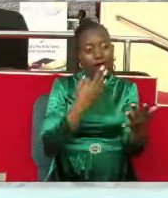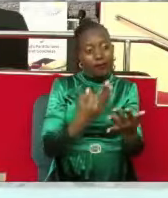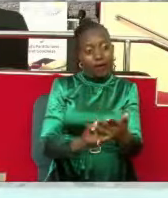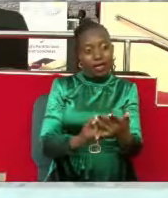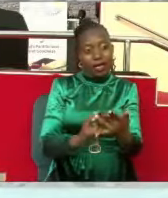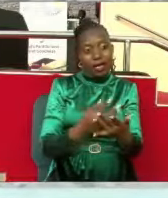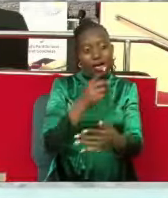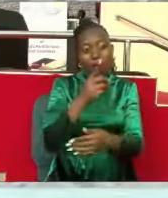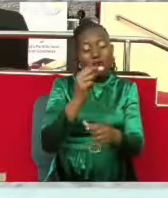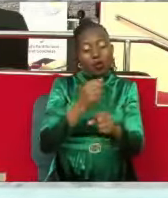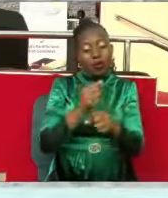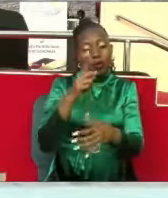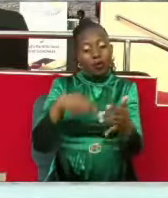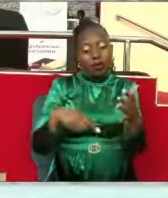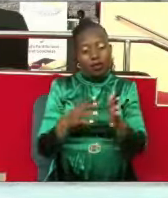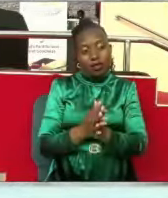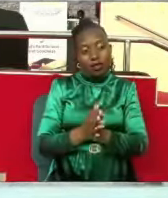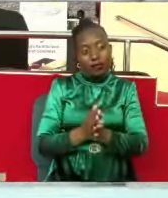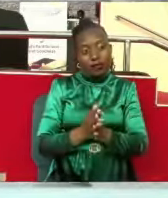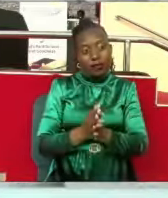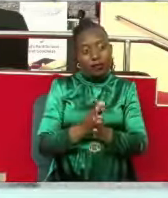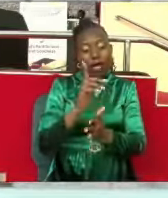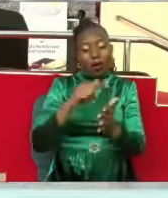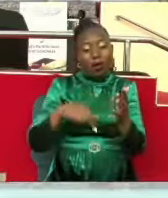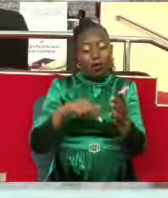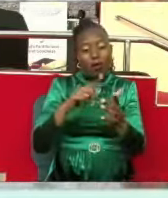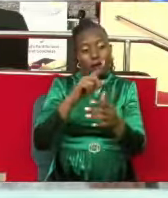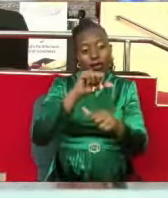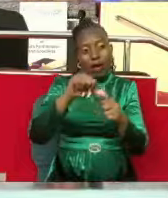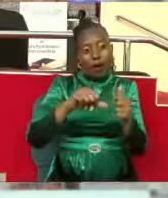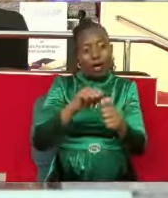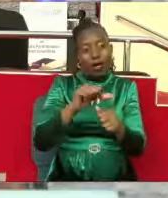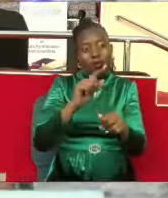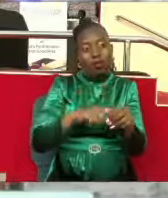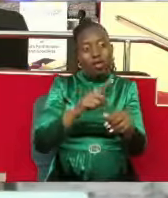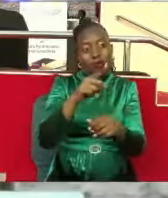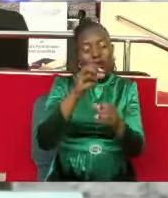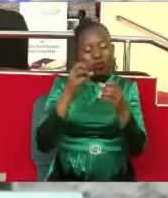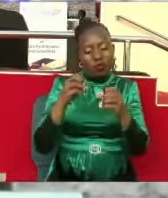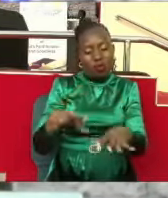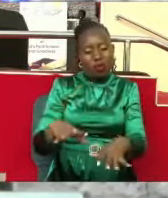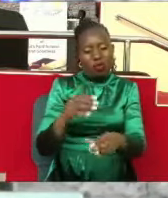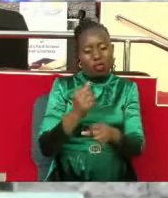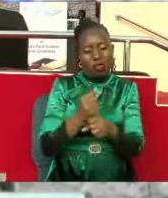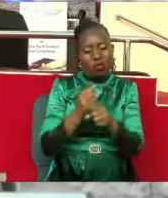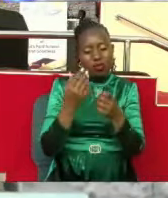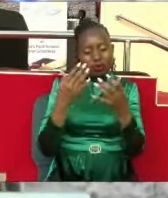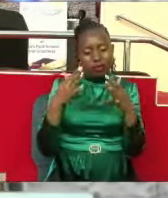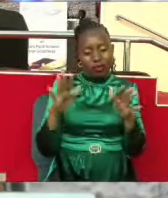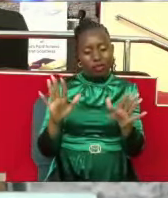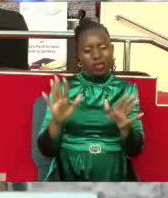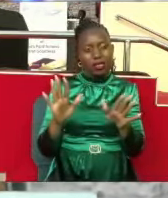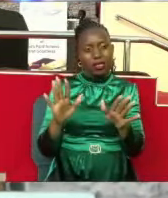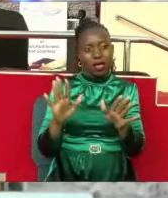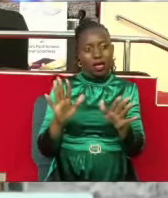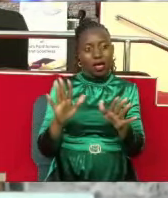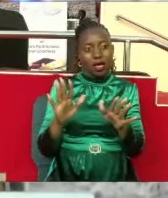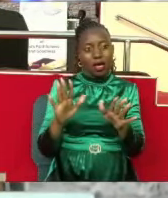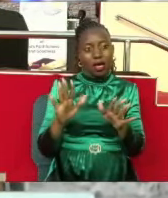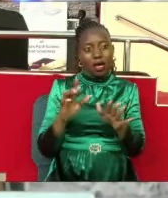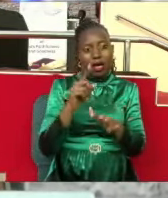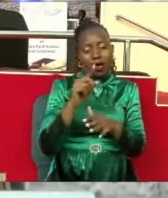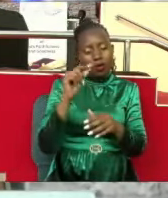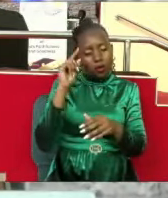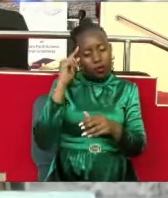imeanguka utafanya nini? What of that moment when you have just lost your job? Umepoteza tu kazi. Is it still well?